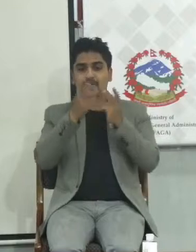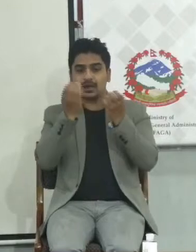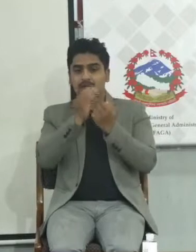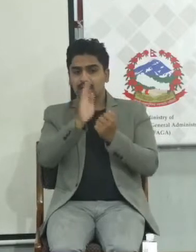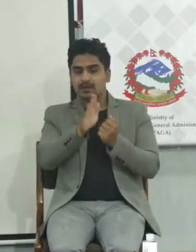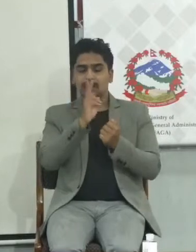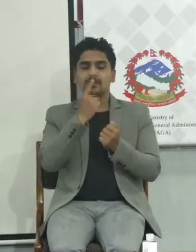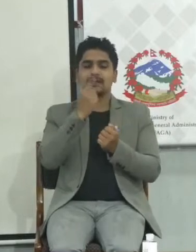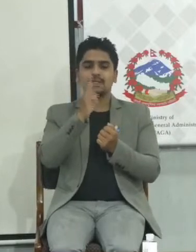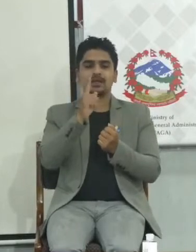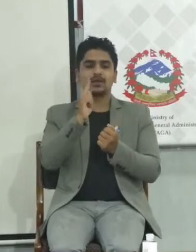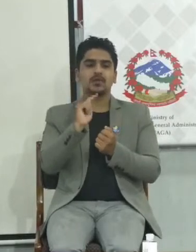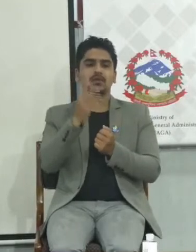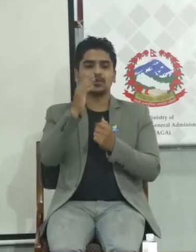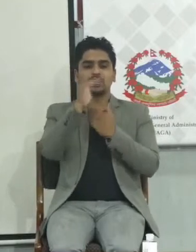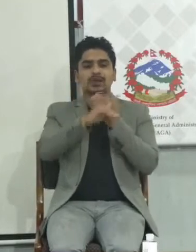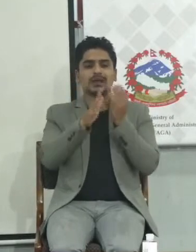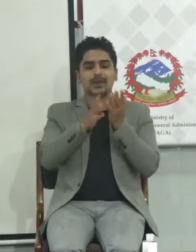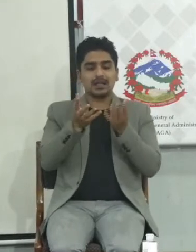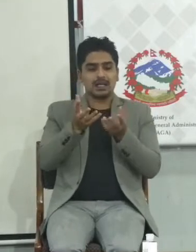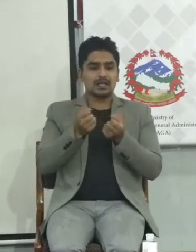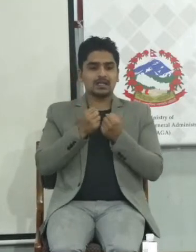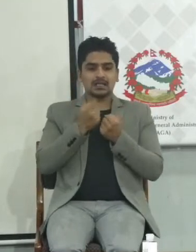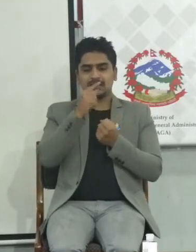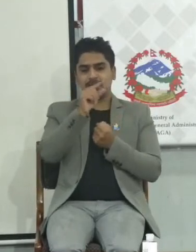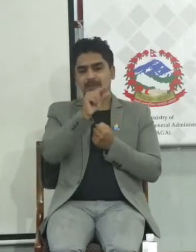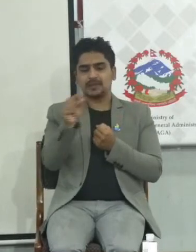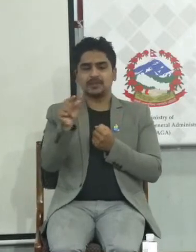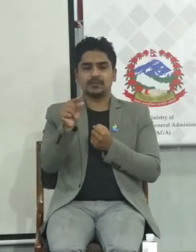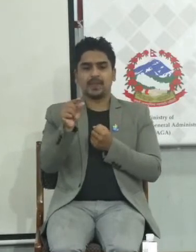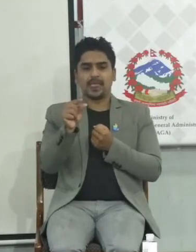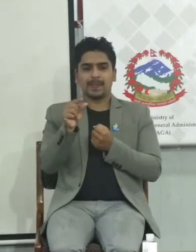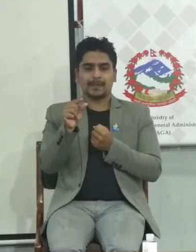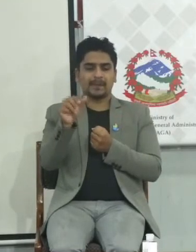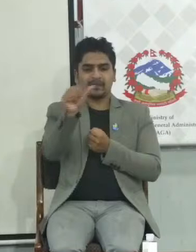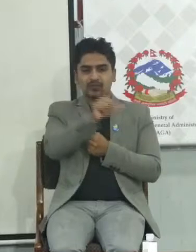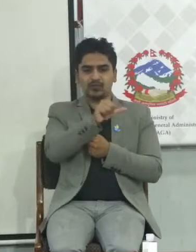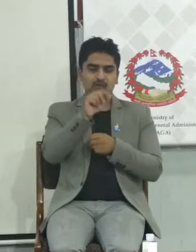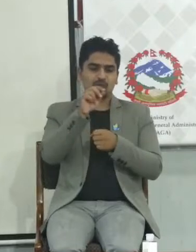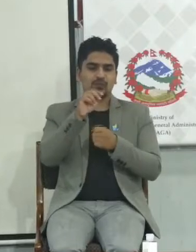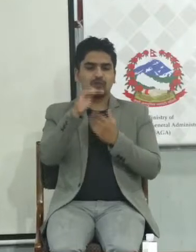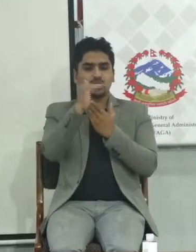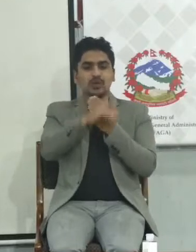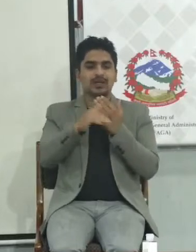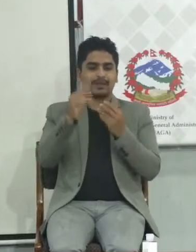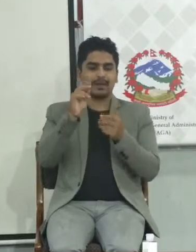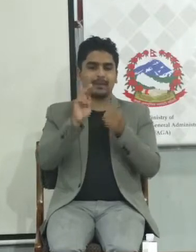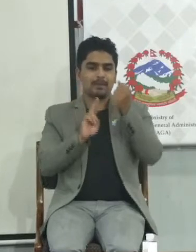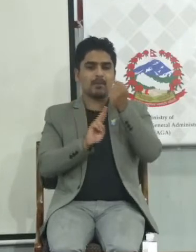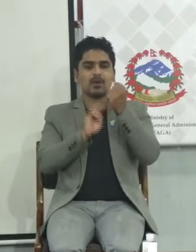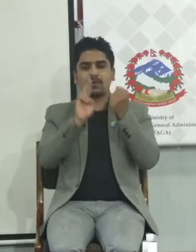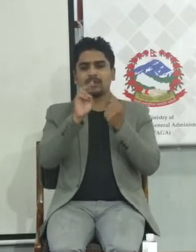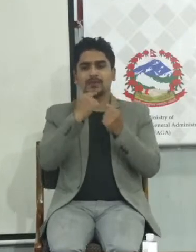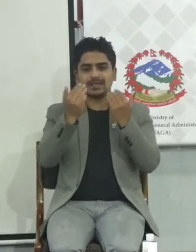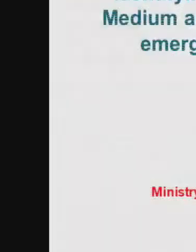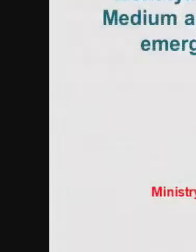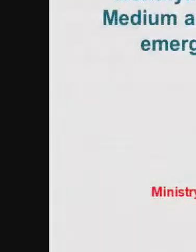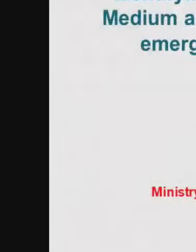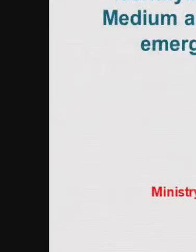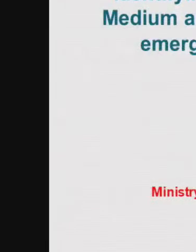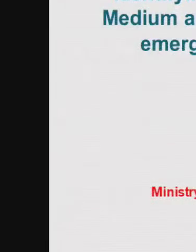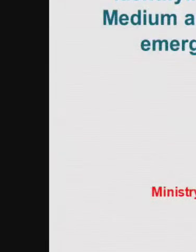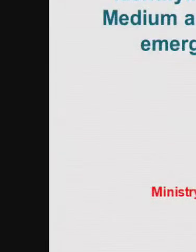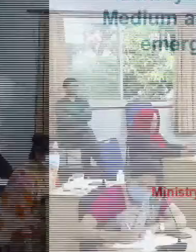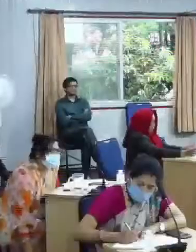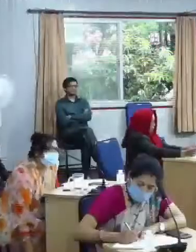depend on the individual recipients as well. Thank you so much for that learning and sharing. He has also